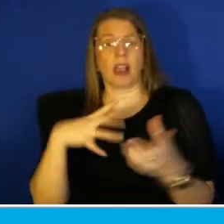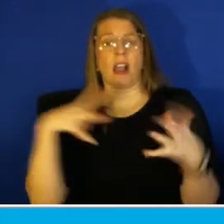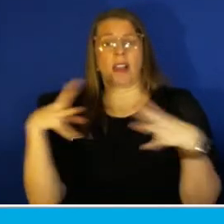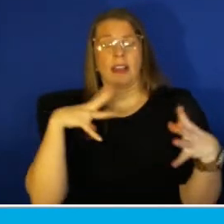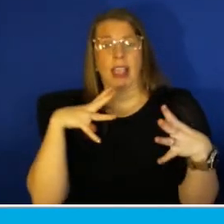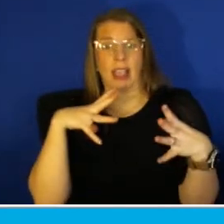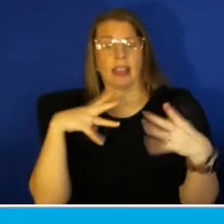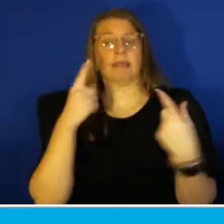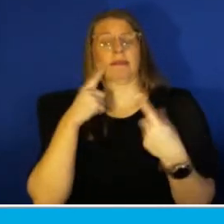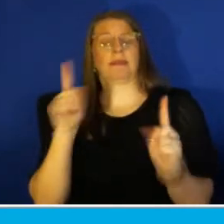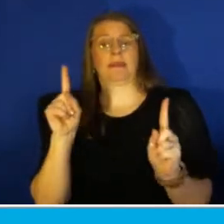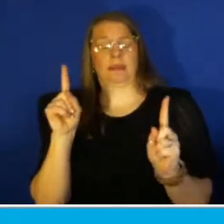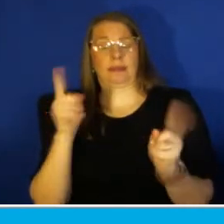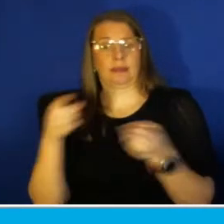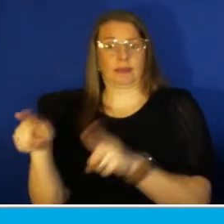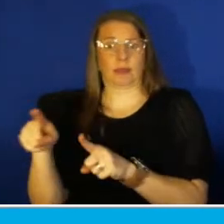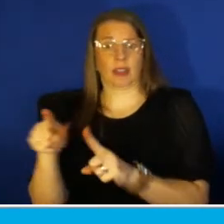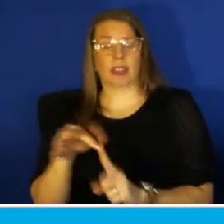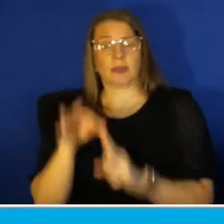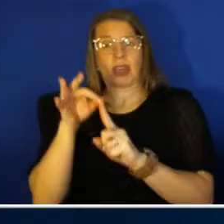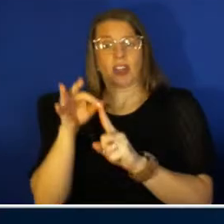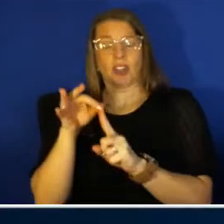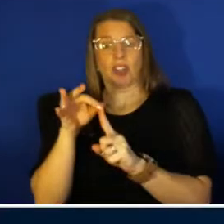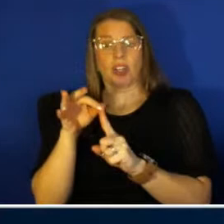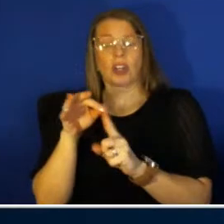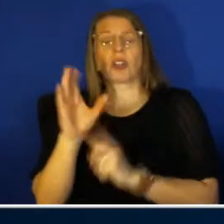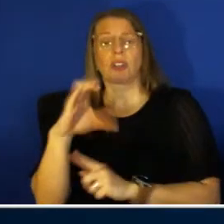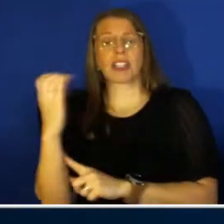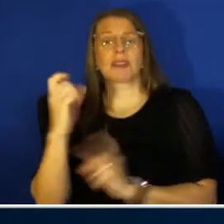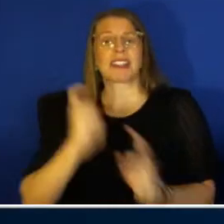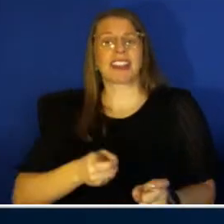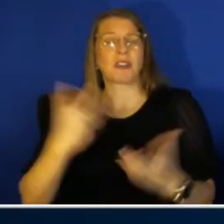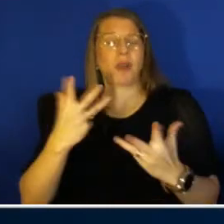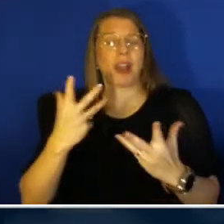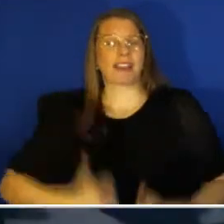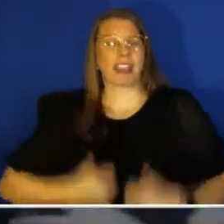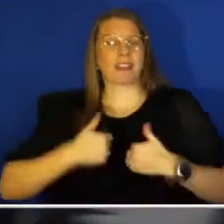woman who got the special Christmas gift of life. Tuesday at 8.